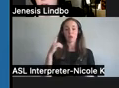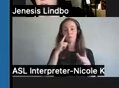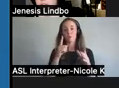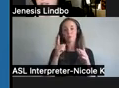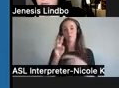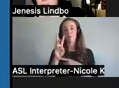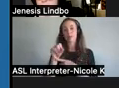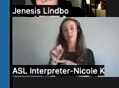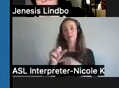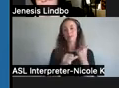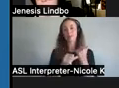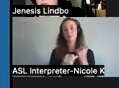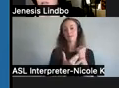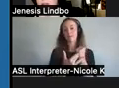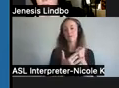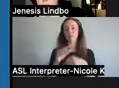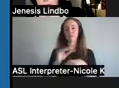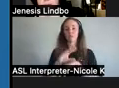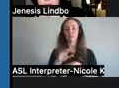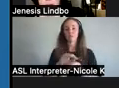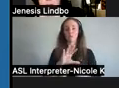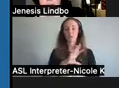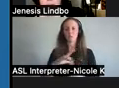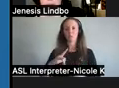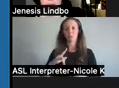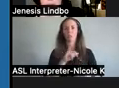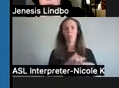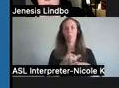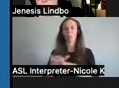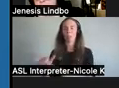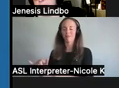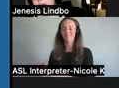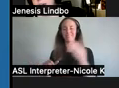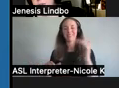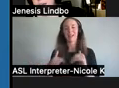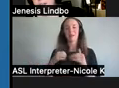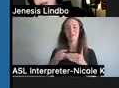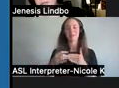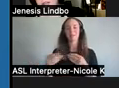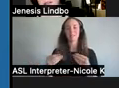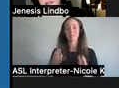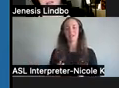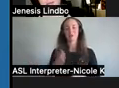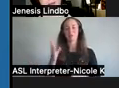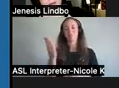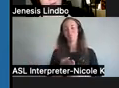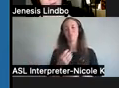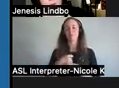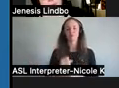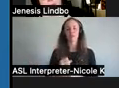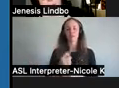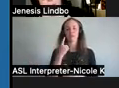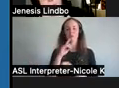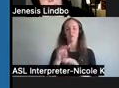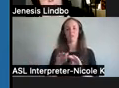Assistive Technology Advisory Council, lots of words. I'm the facilitator and creator of the Level Up Gaming Group for